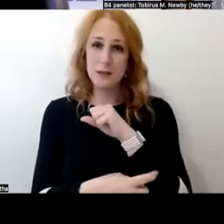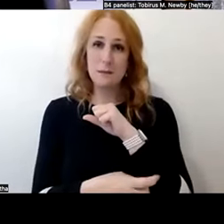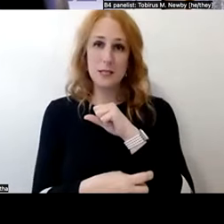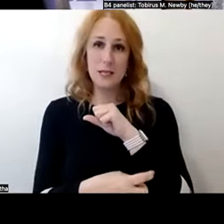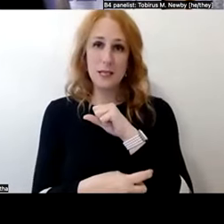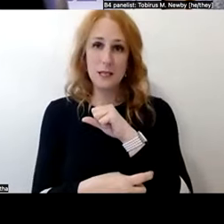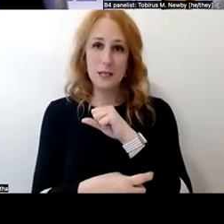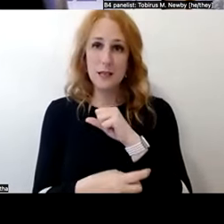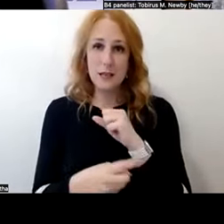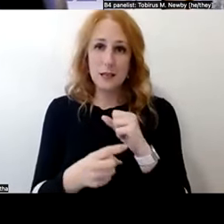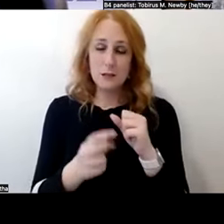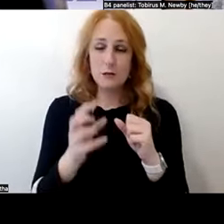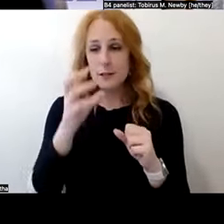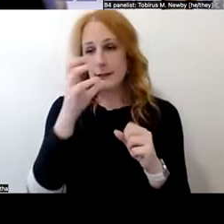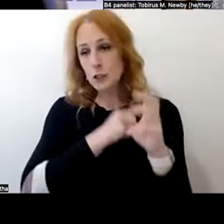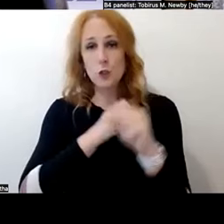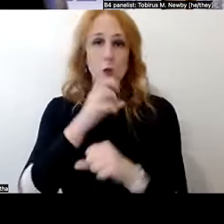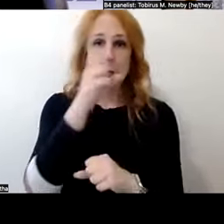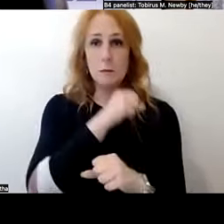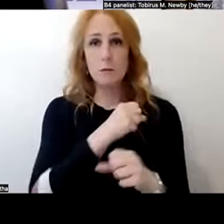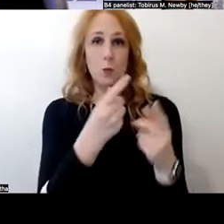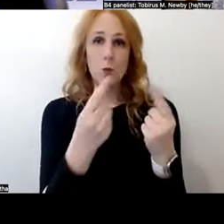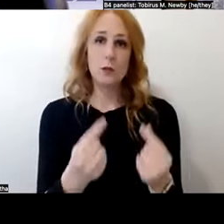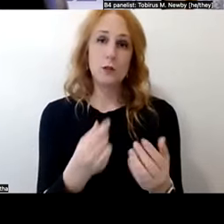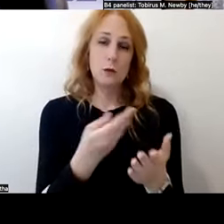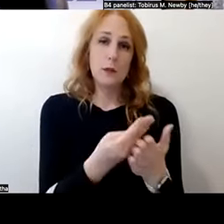because of the assumptions that comes along with it. And